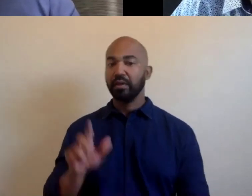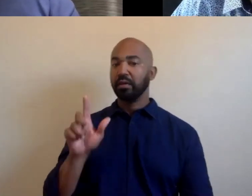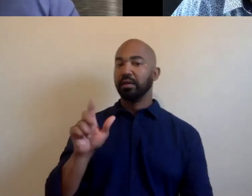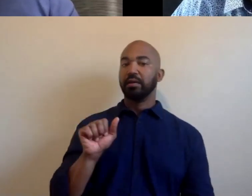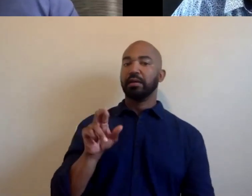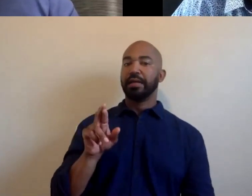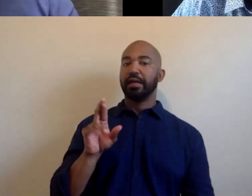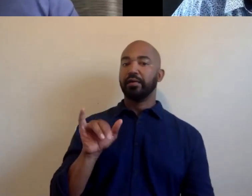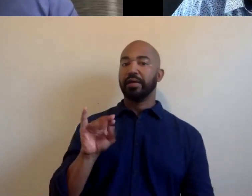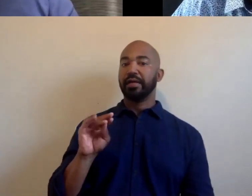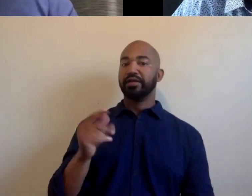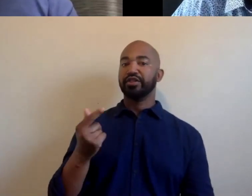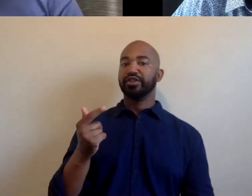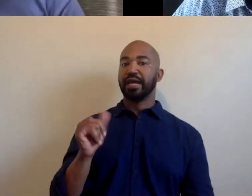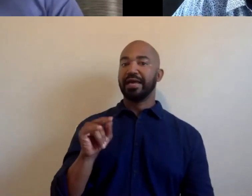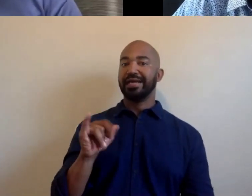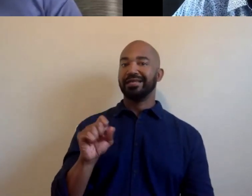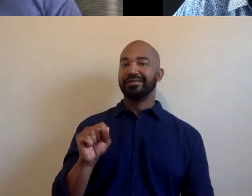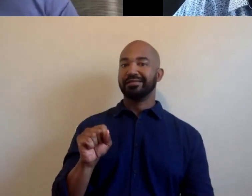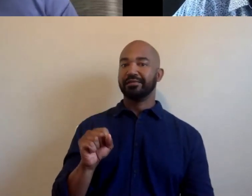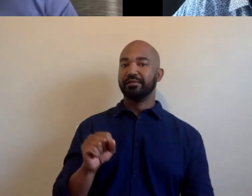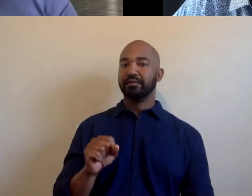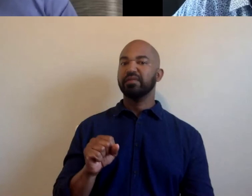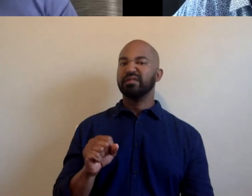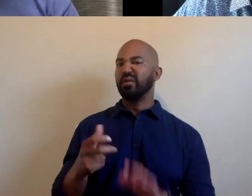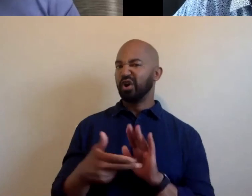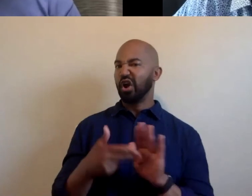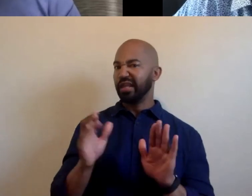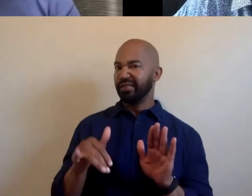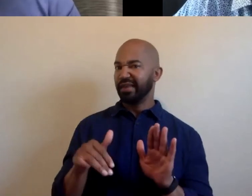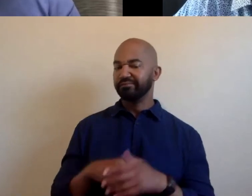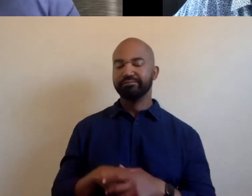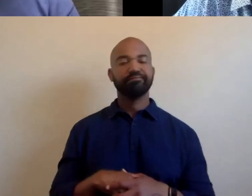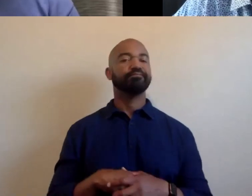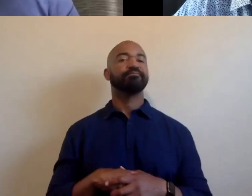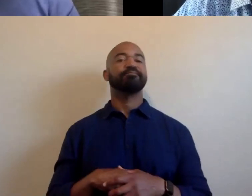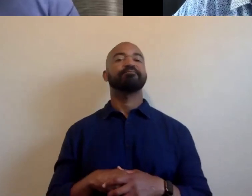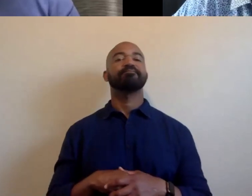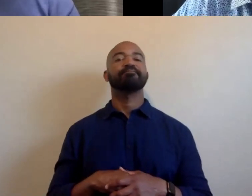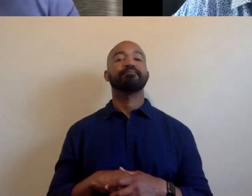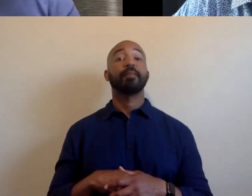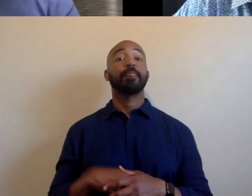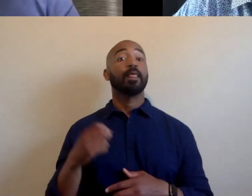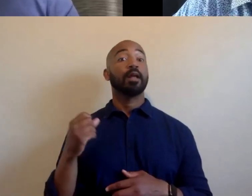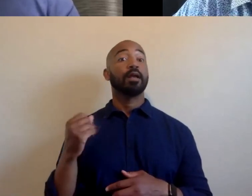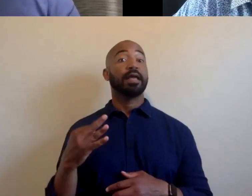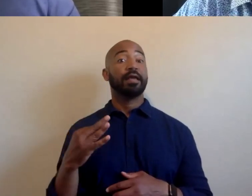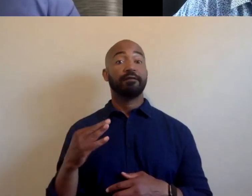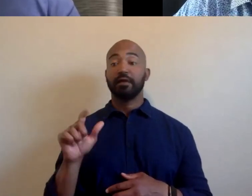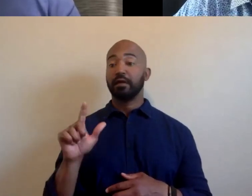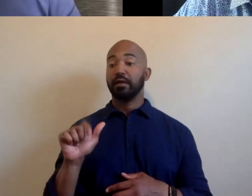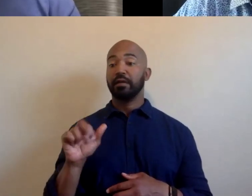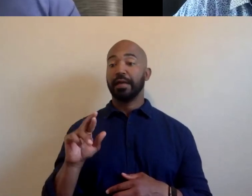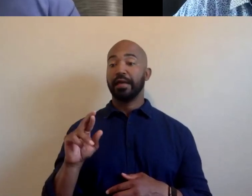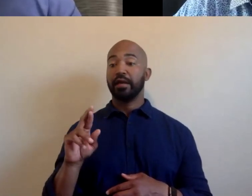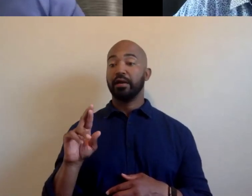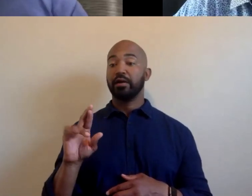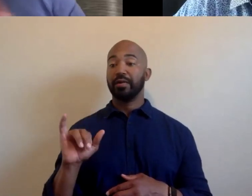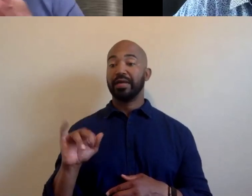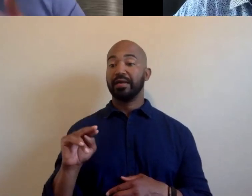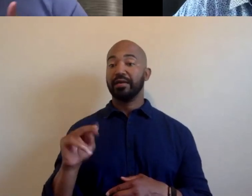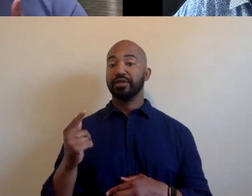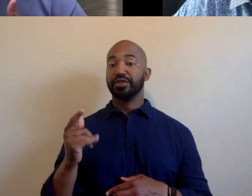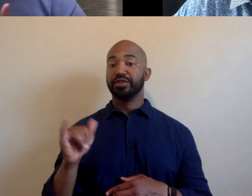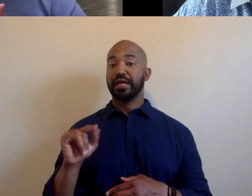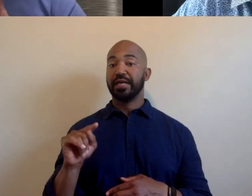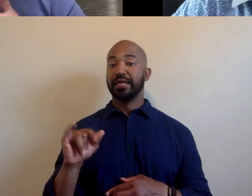is and I would call it that. I would say if you have laryngitis, what else is